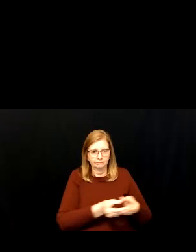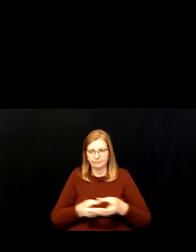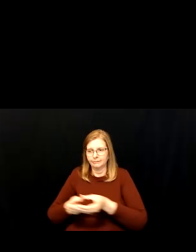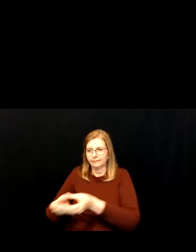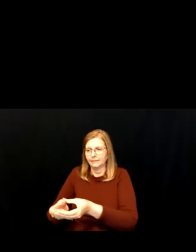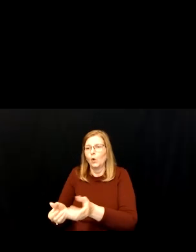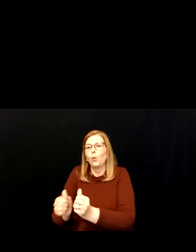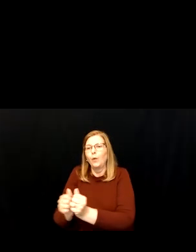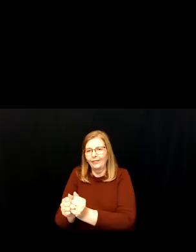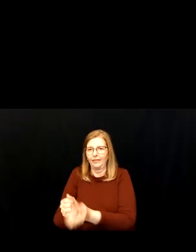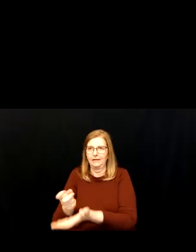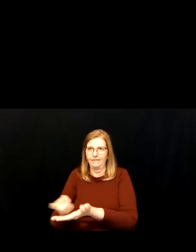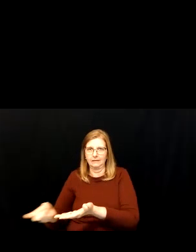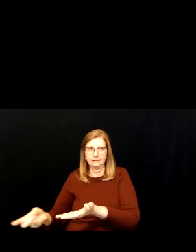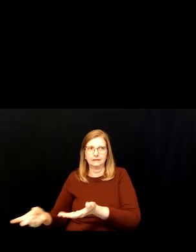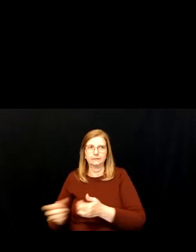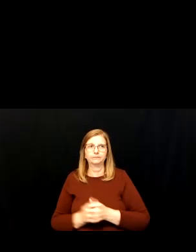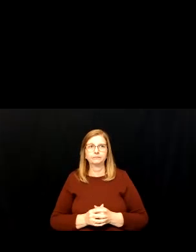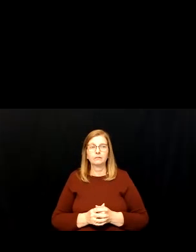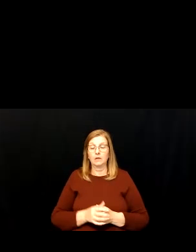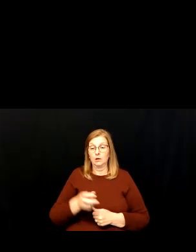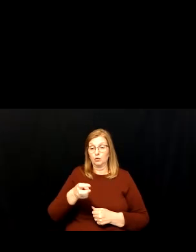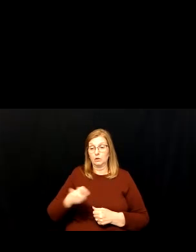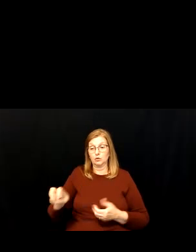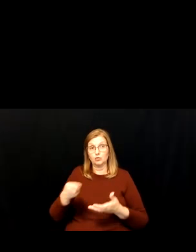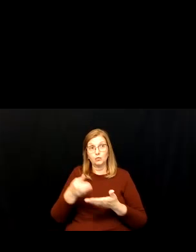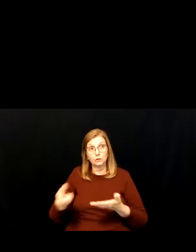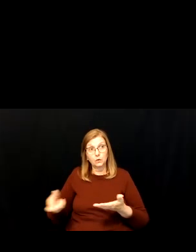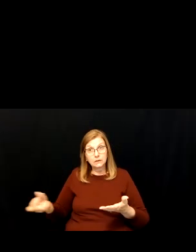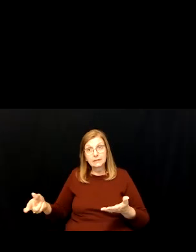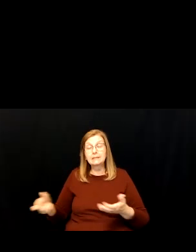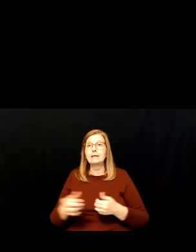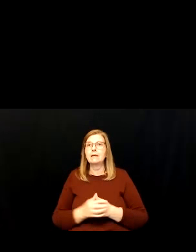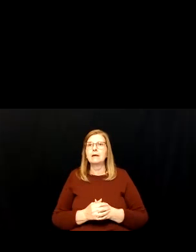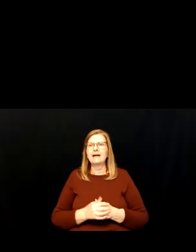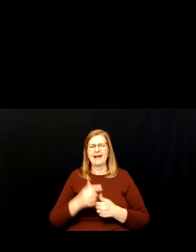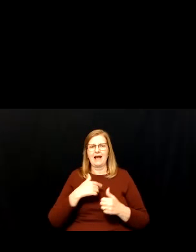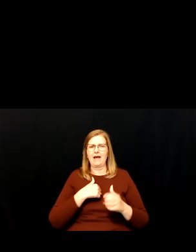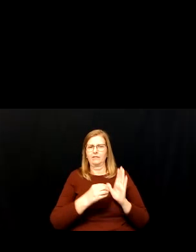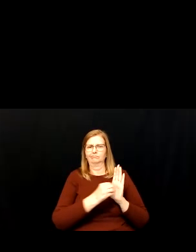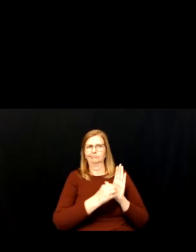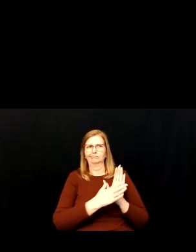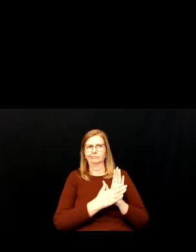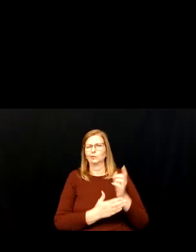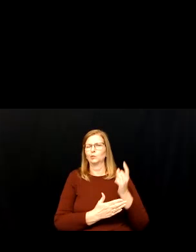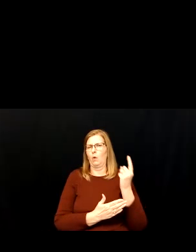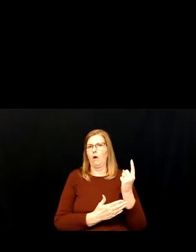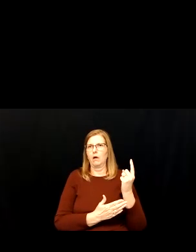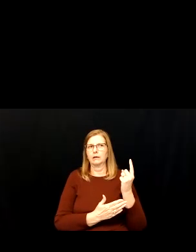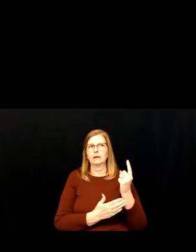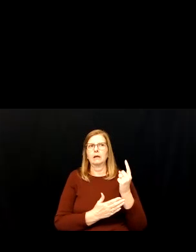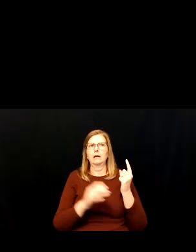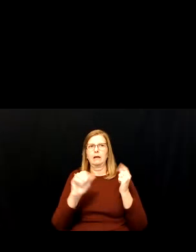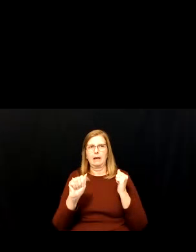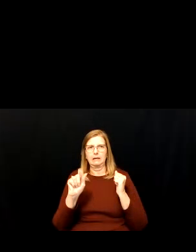devices. For transition resources, please, I've listed one that is assistive